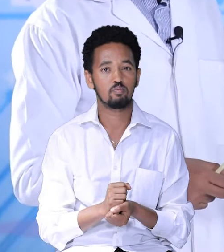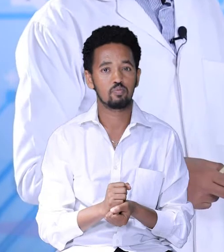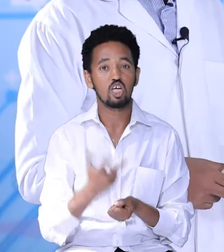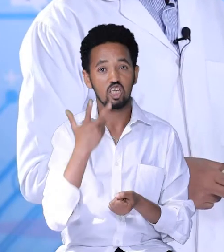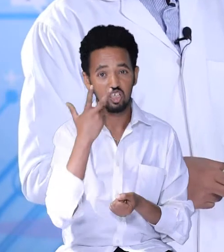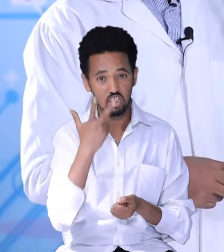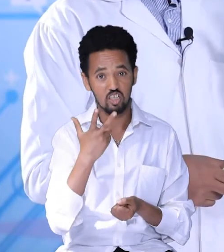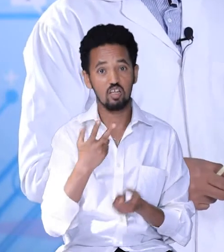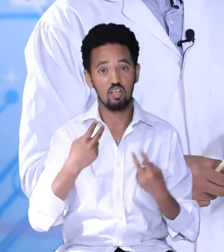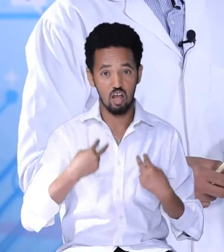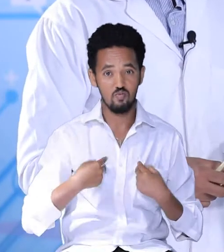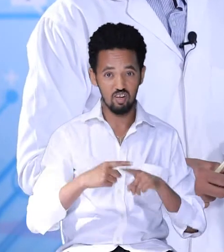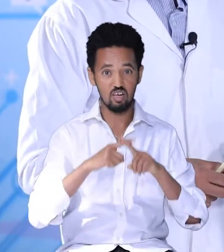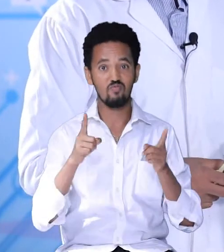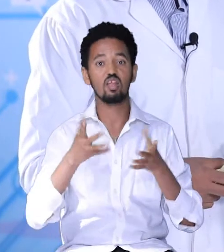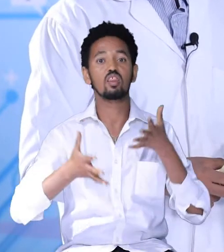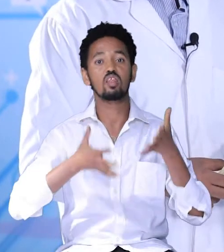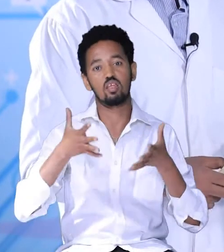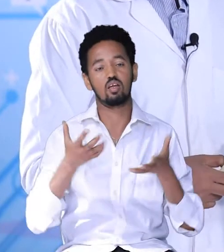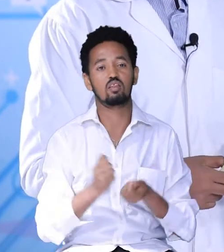3 of them have different sign.